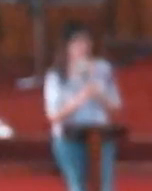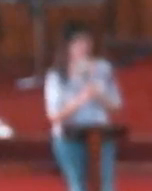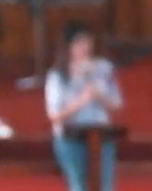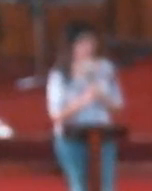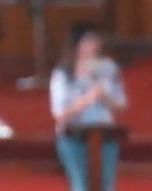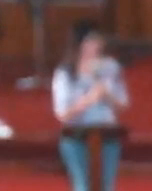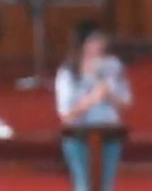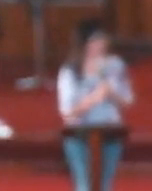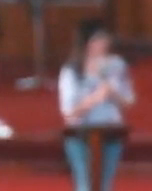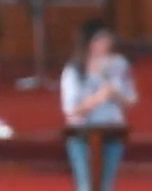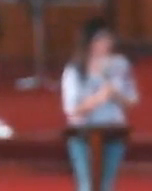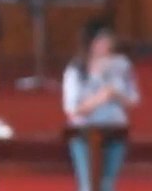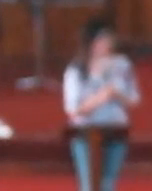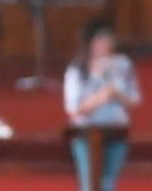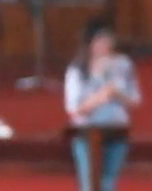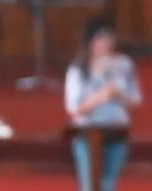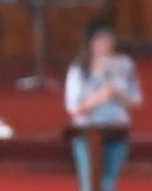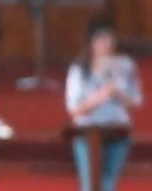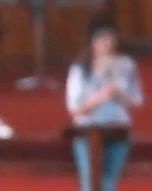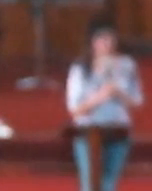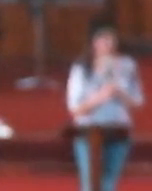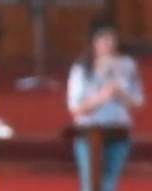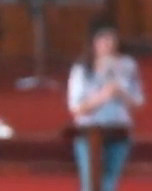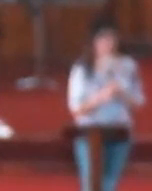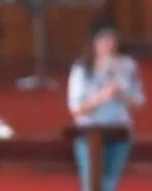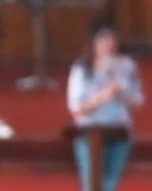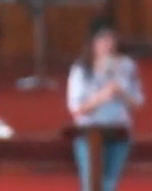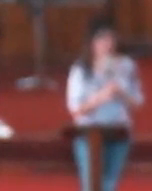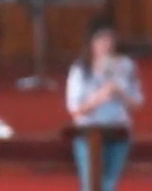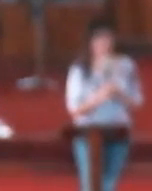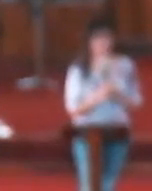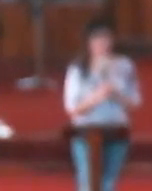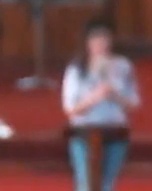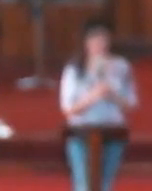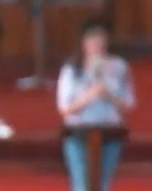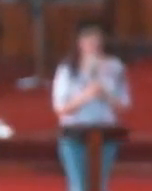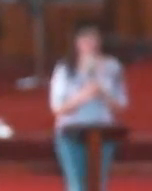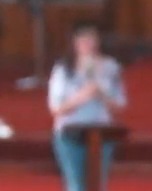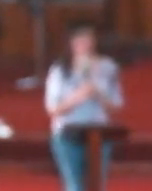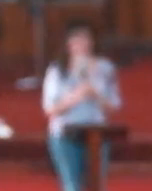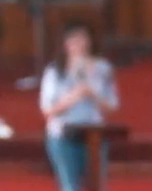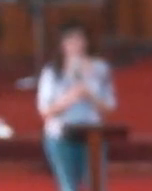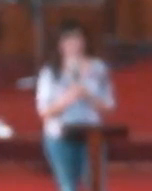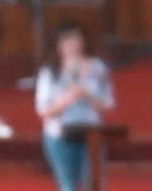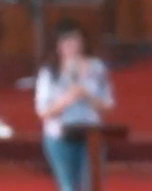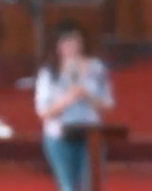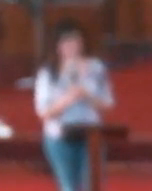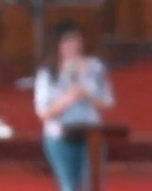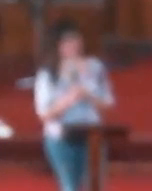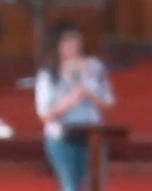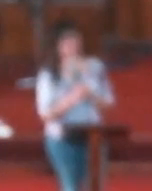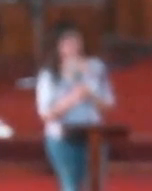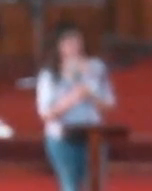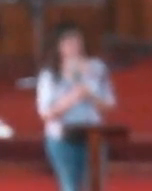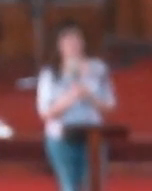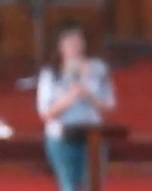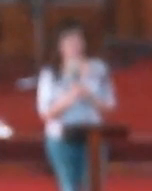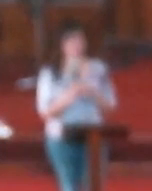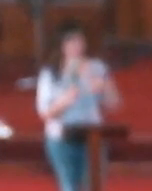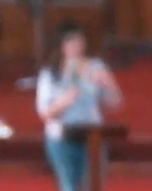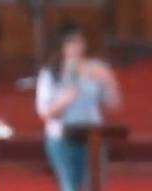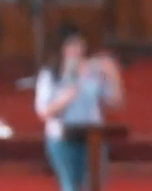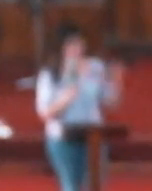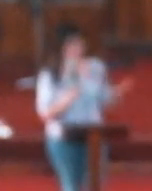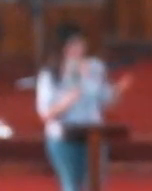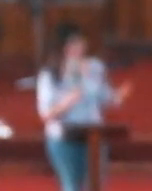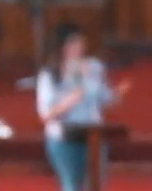for you, Jesus. Y Pedro le dijo, digo, Jesús le dijo a Pedro, ay, gracias, ya casi me crucifican por las palabras que pronuncié. And then Jesus said, you know